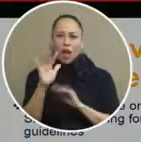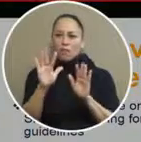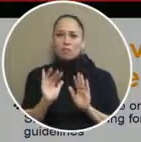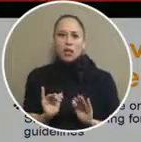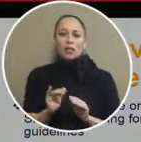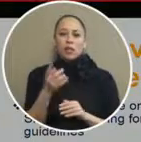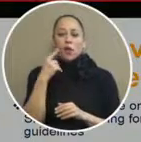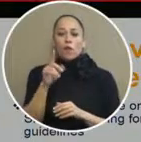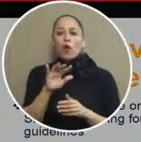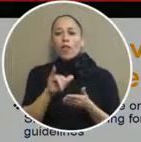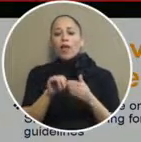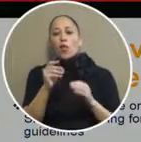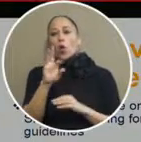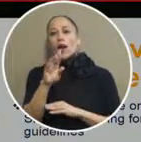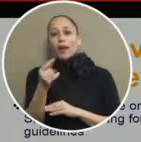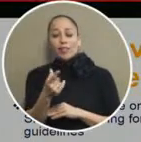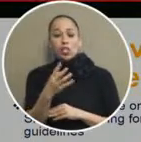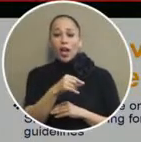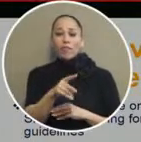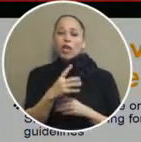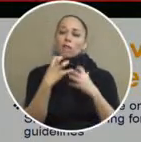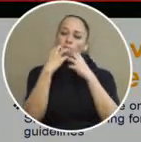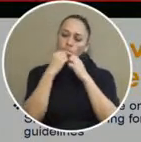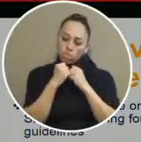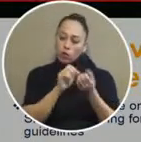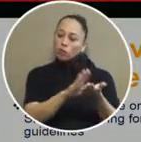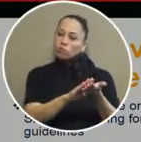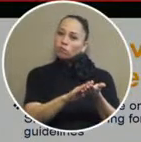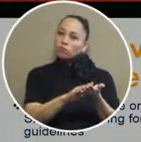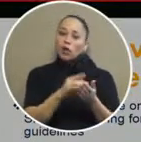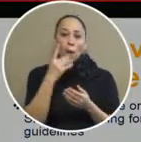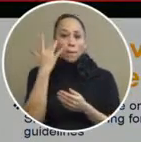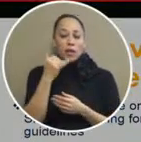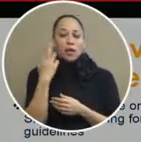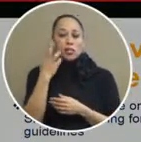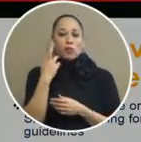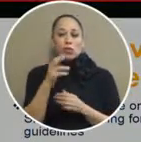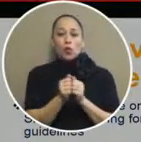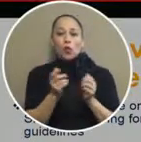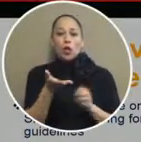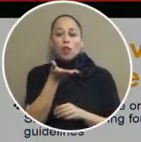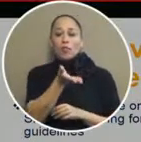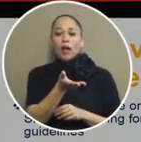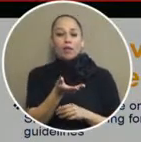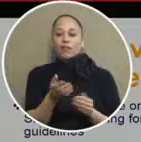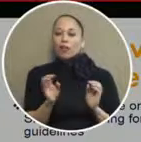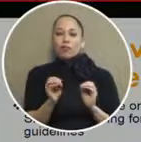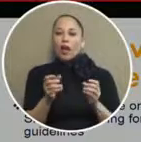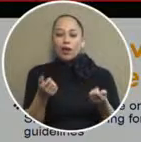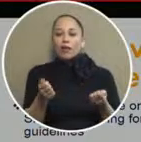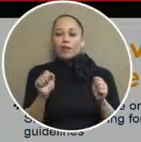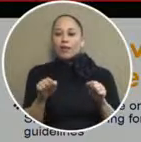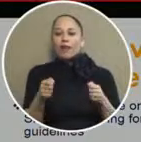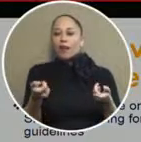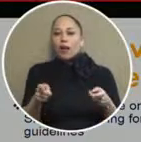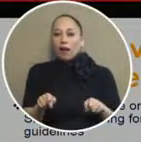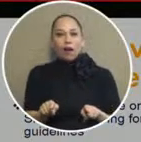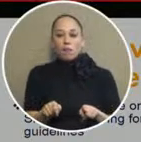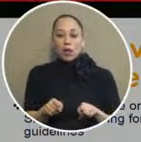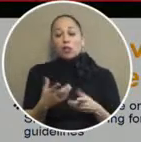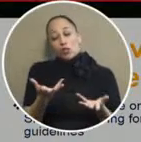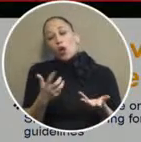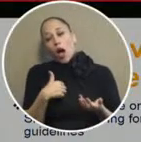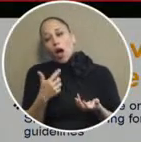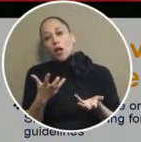our organization, and they deserve the recognition because without them, this could not have been possible. And so